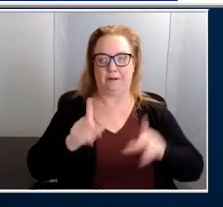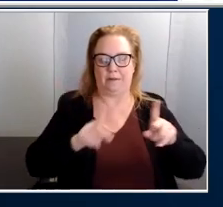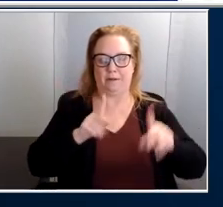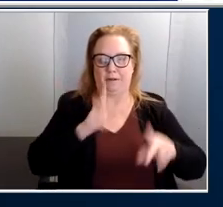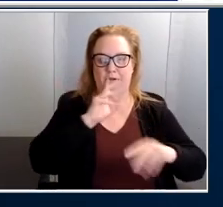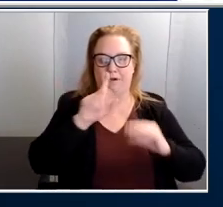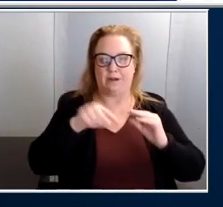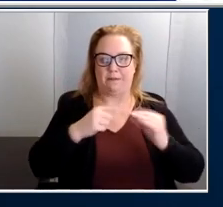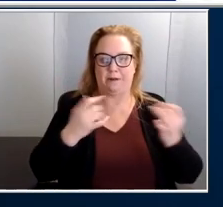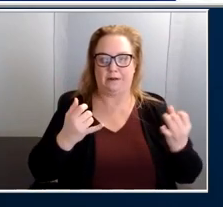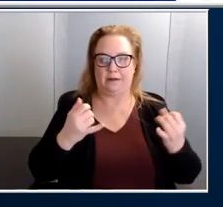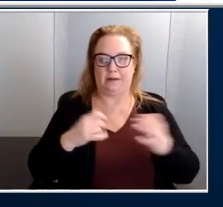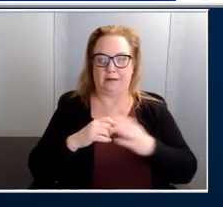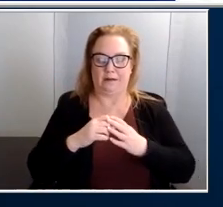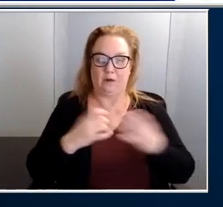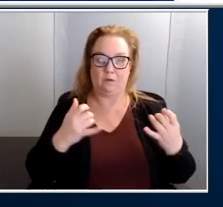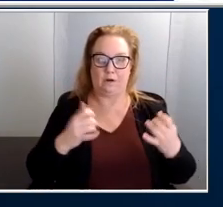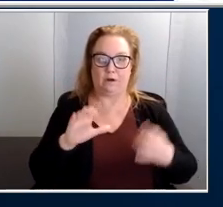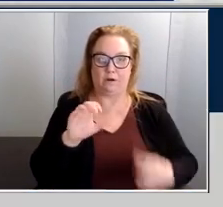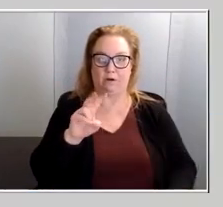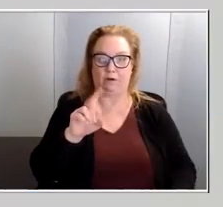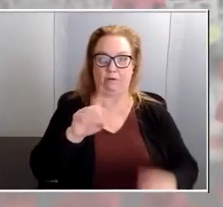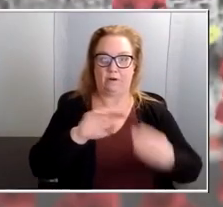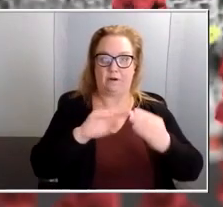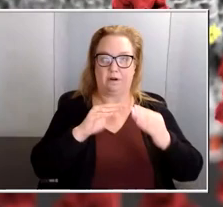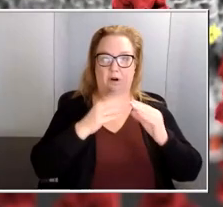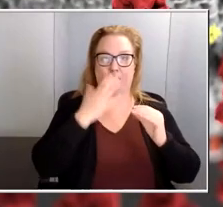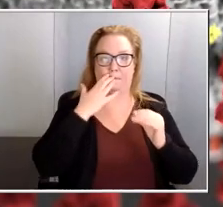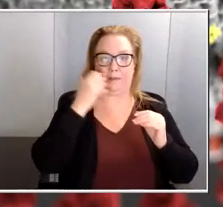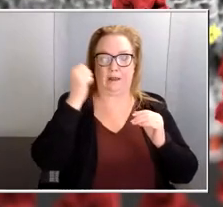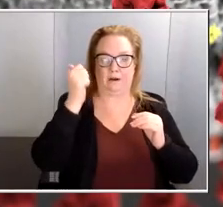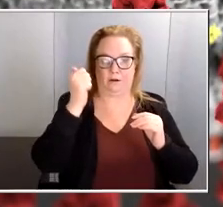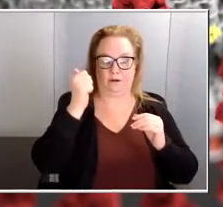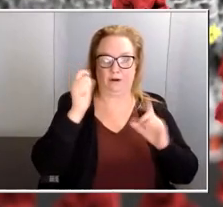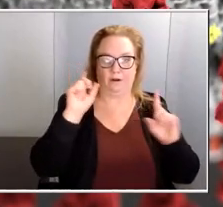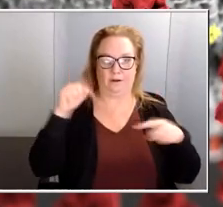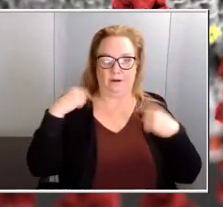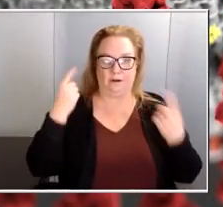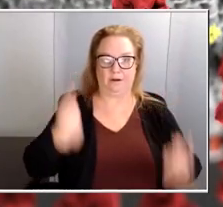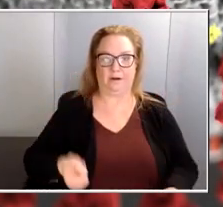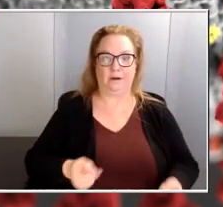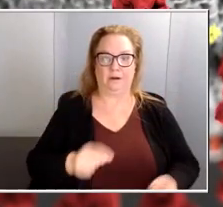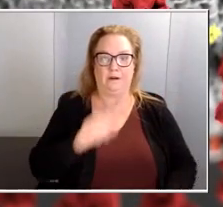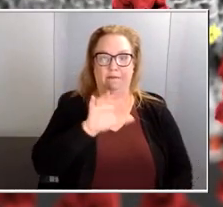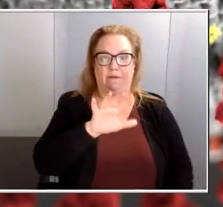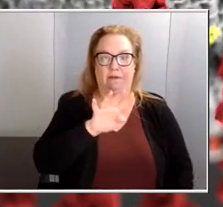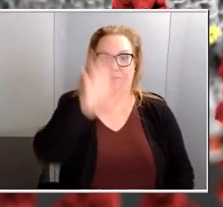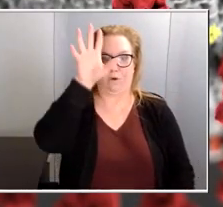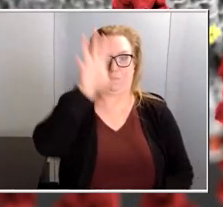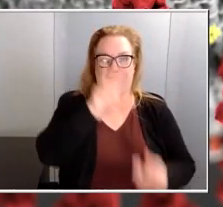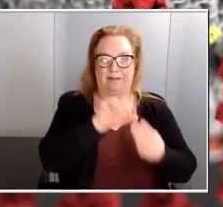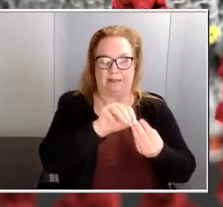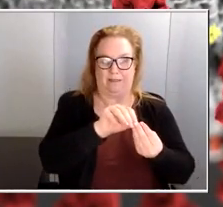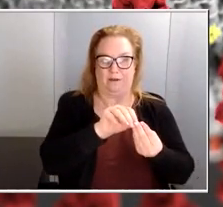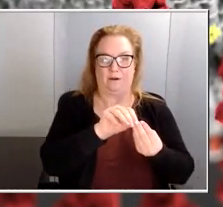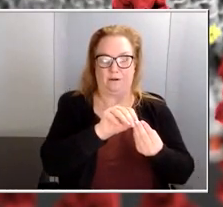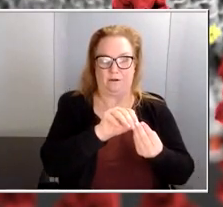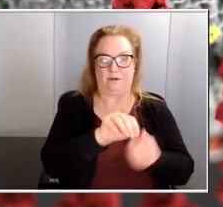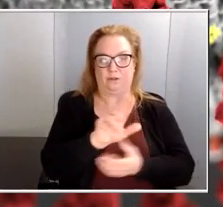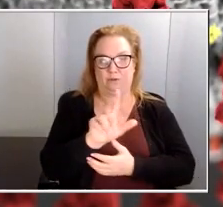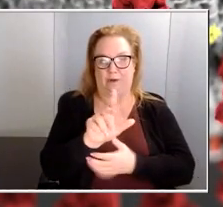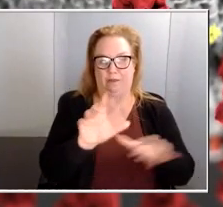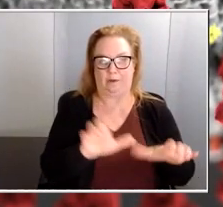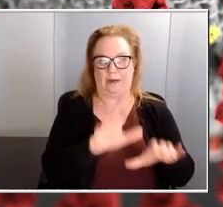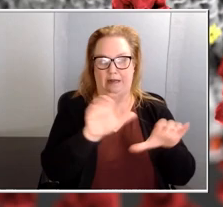about here. Yes, it is. Right now, our COVID numbers are a lot better, Steve, than they have been. 54 total patients in the hospital, but of those,